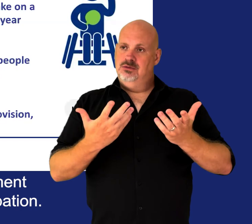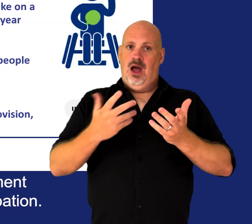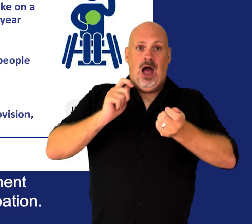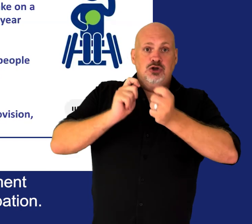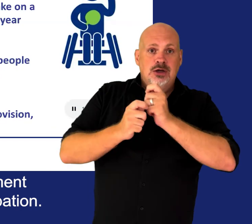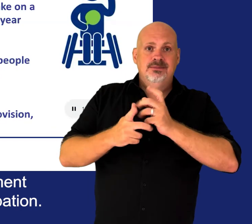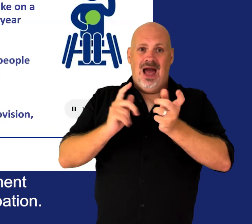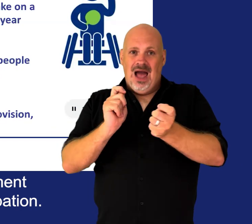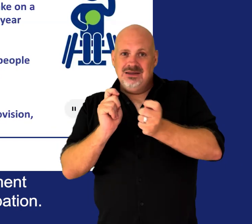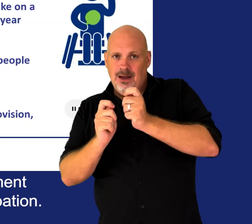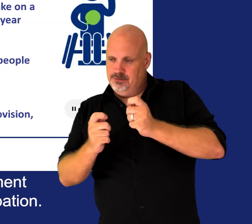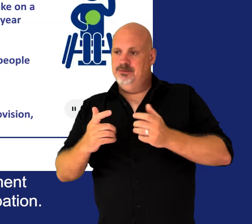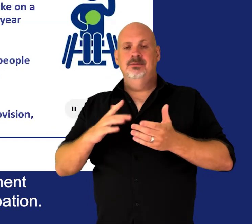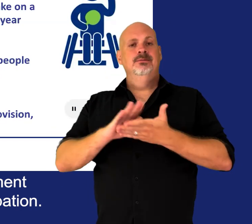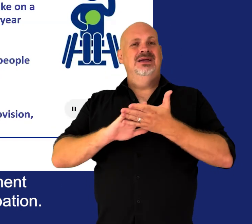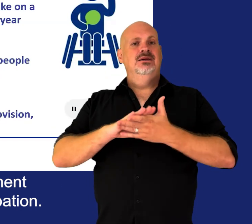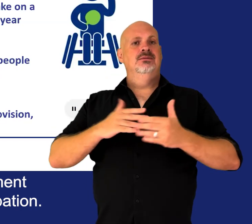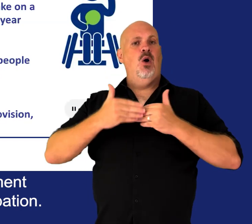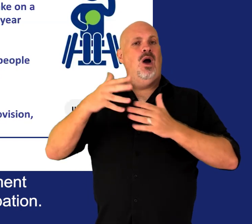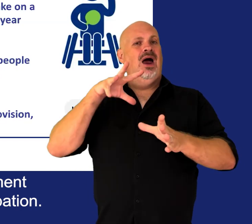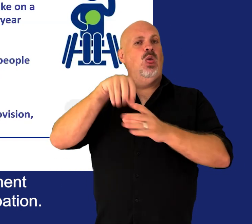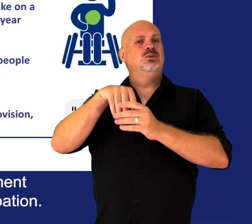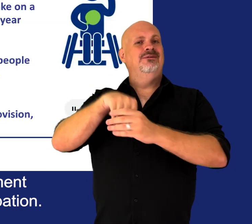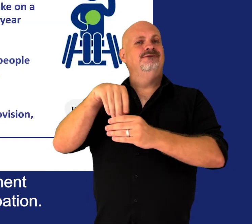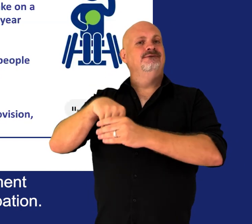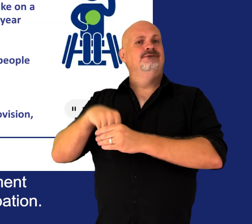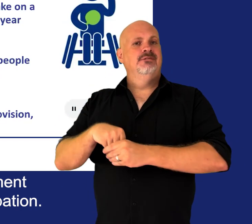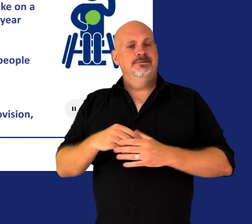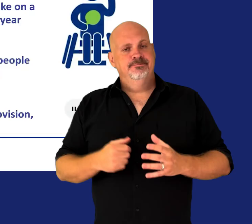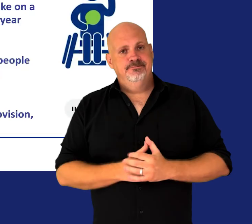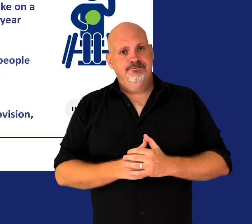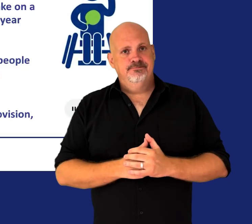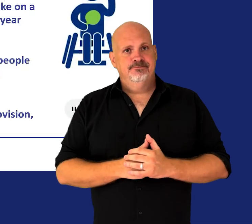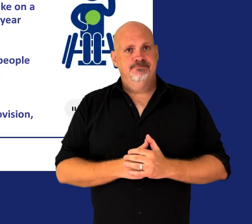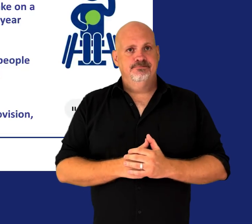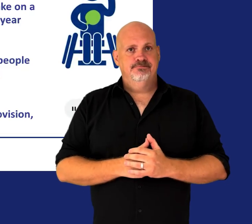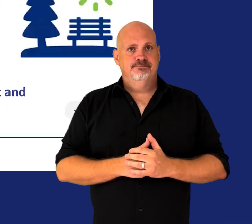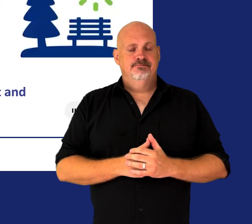conversations about adjustment and adaptation to enable inclusive participation.